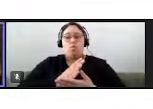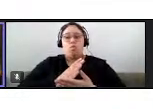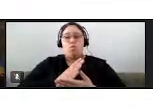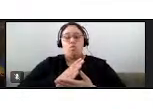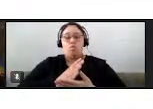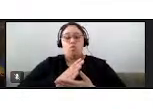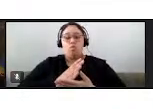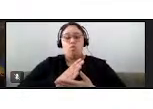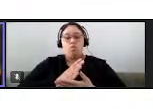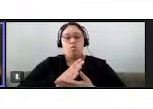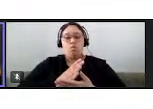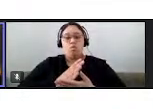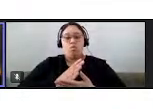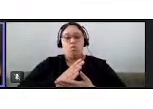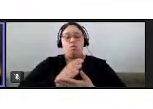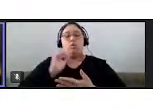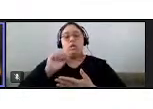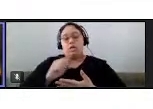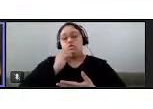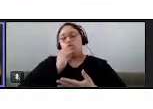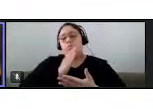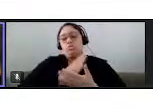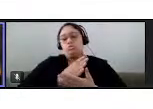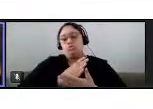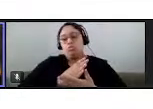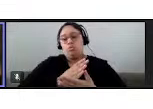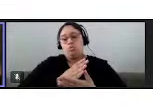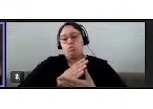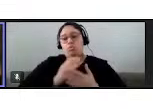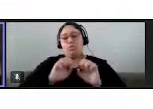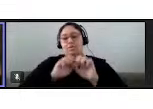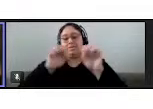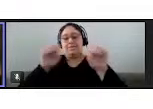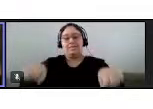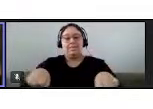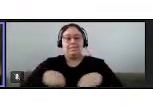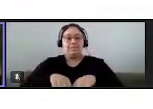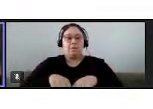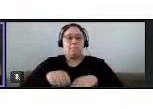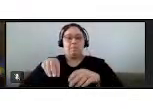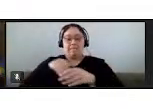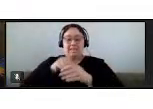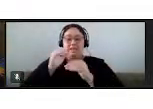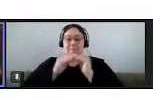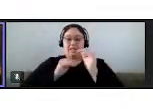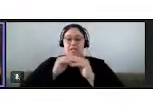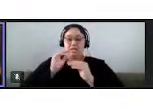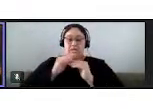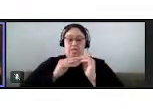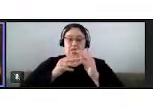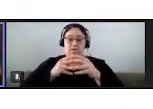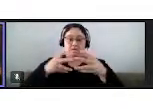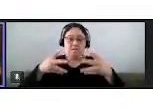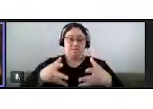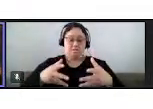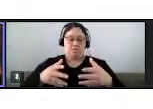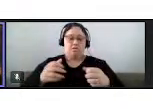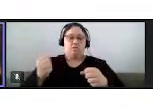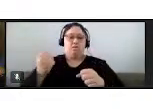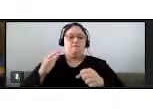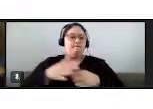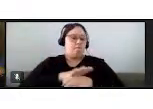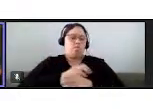yes, is to ensure that the systems in this building are fully